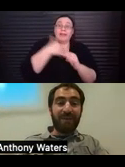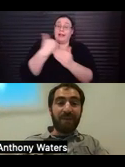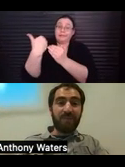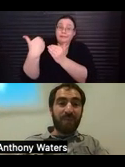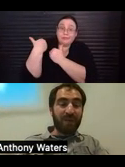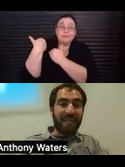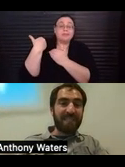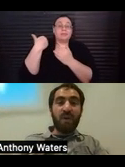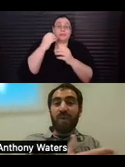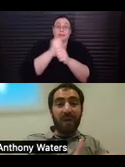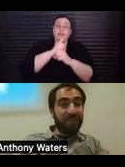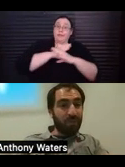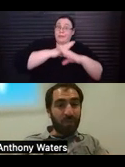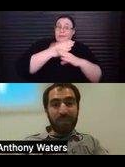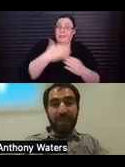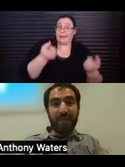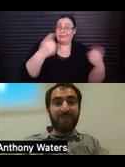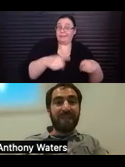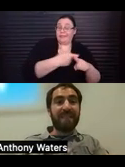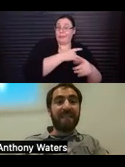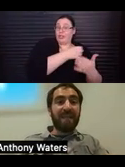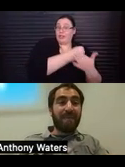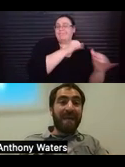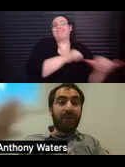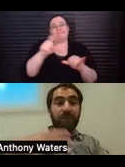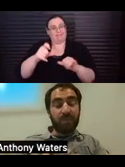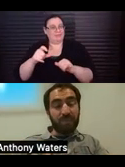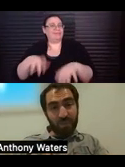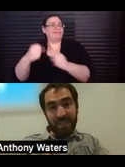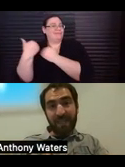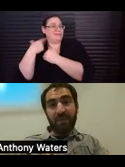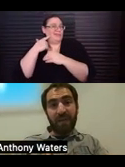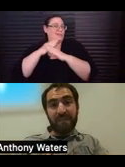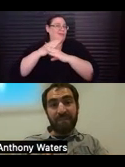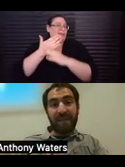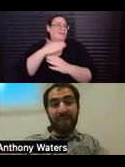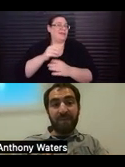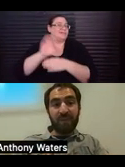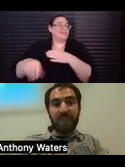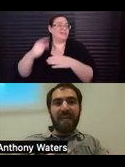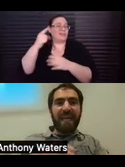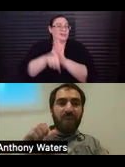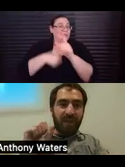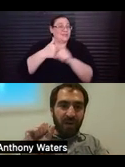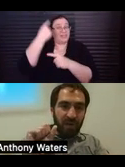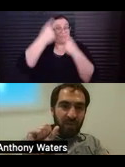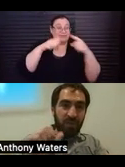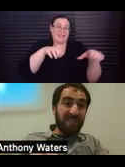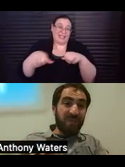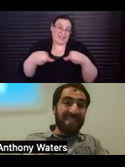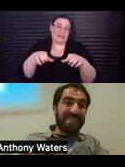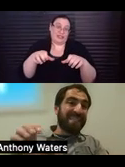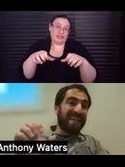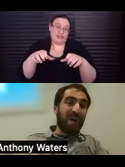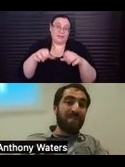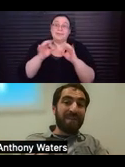bad outcomes from heart attacks, we all have a role to play in preventing bad outcomes from suicidal thoughts and behaviors. And we are doing this